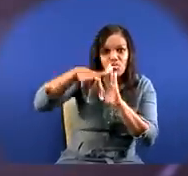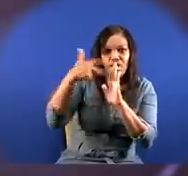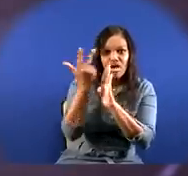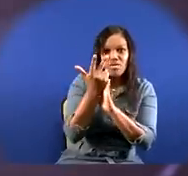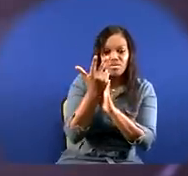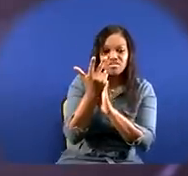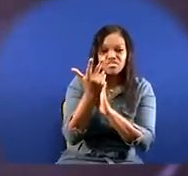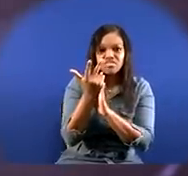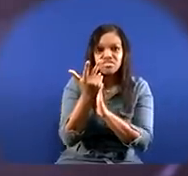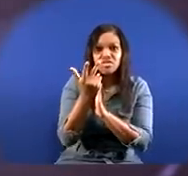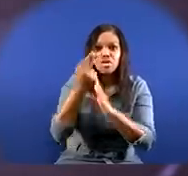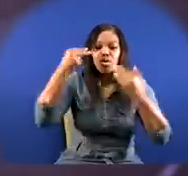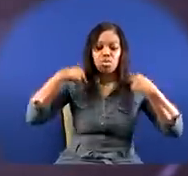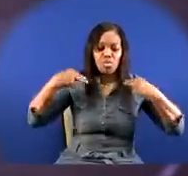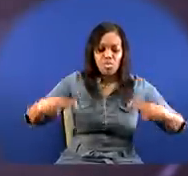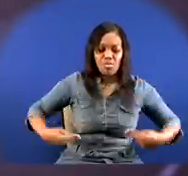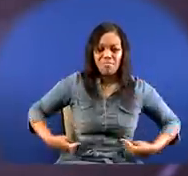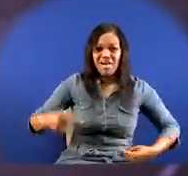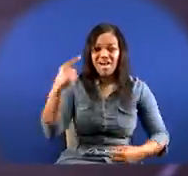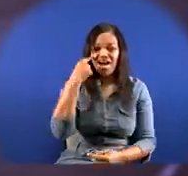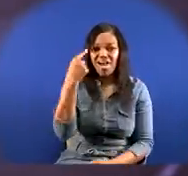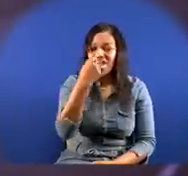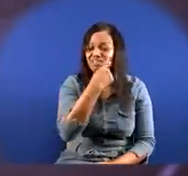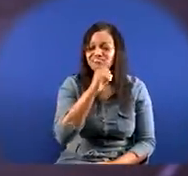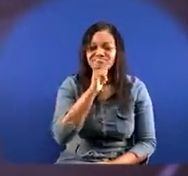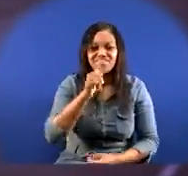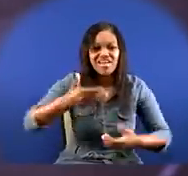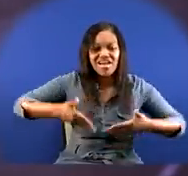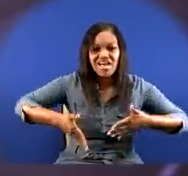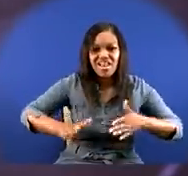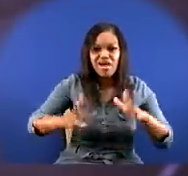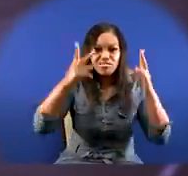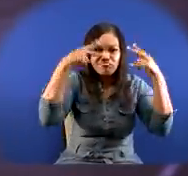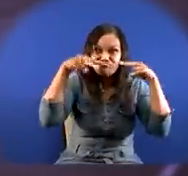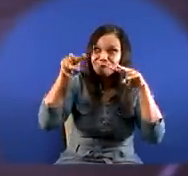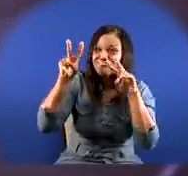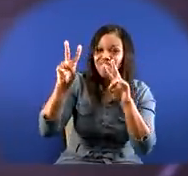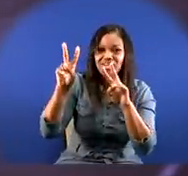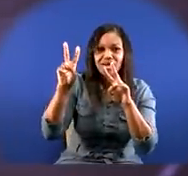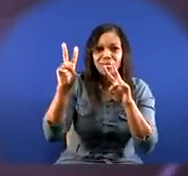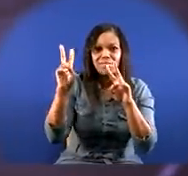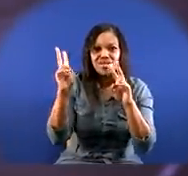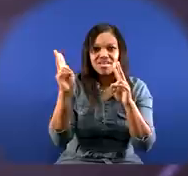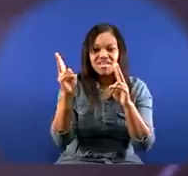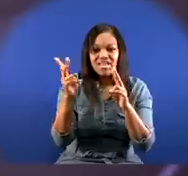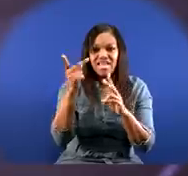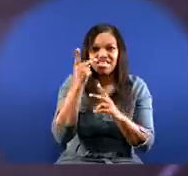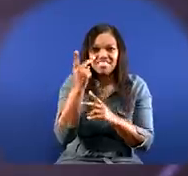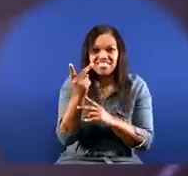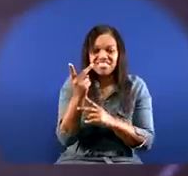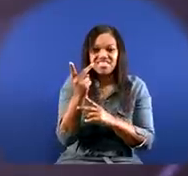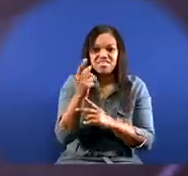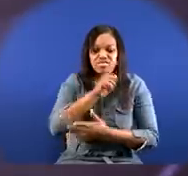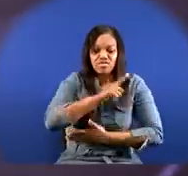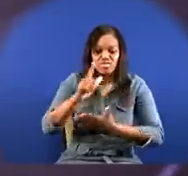No human eyes were allowed to gaze on the Lord's last